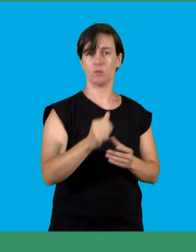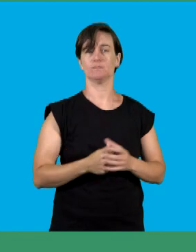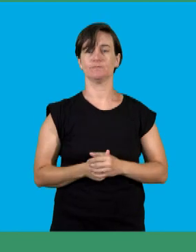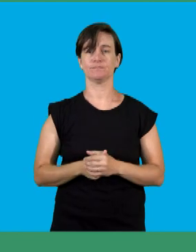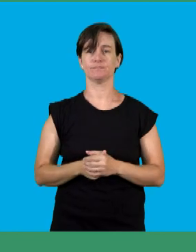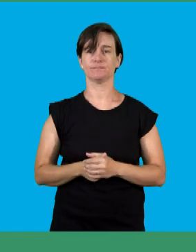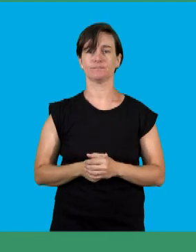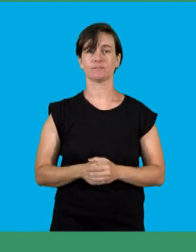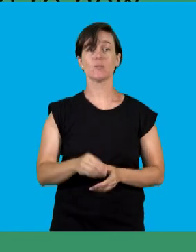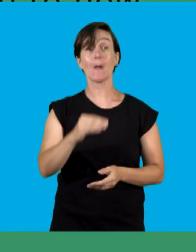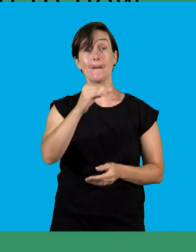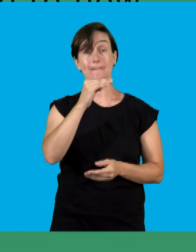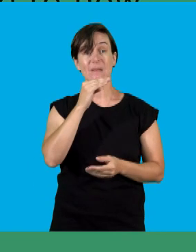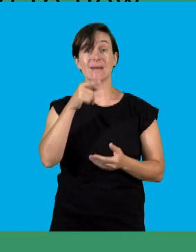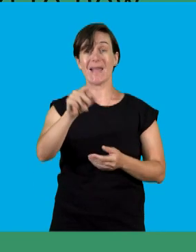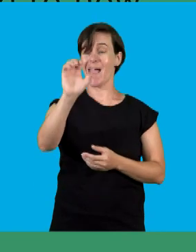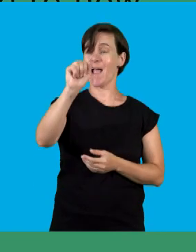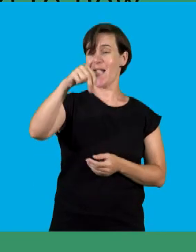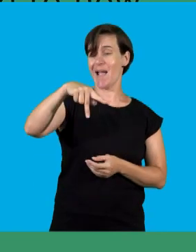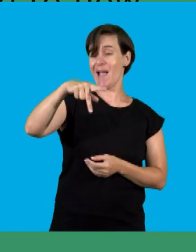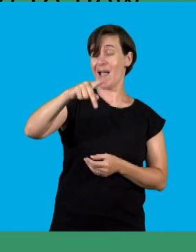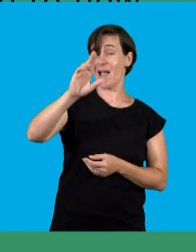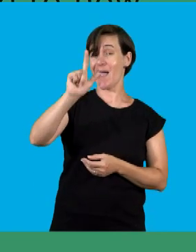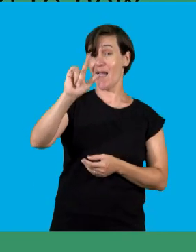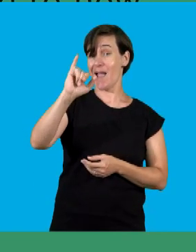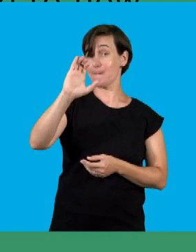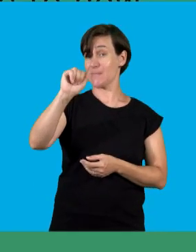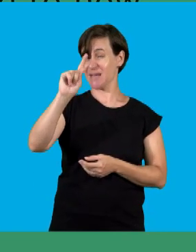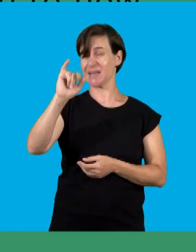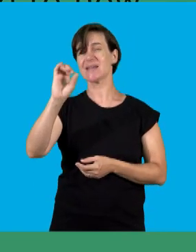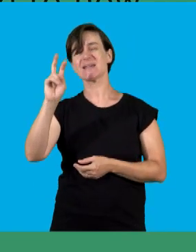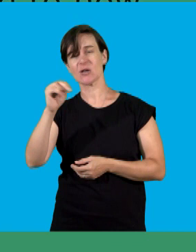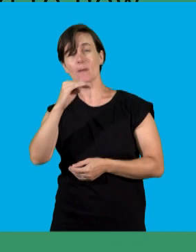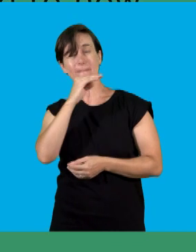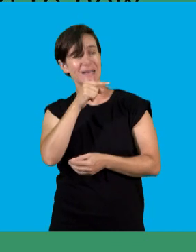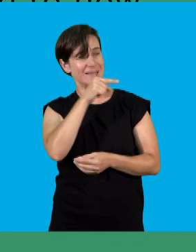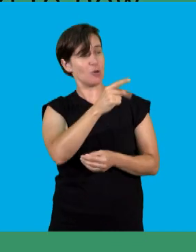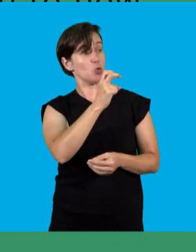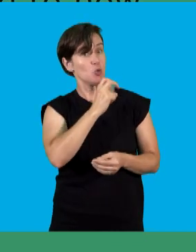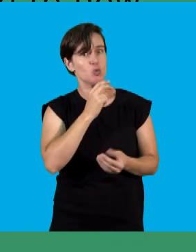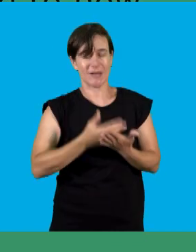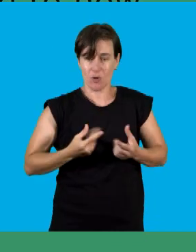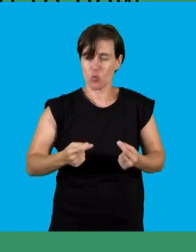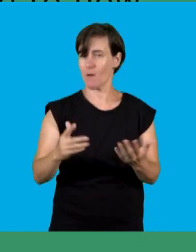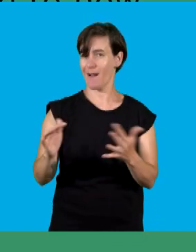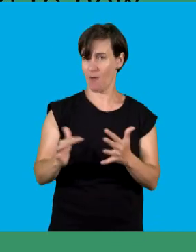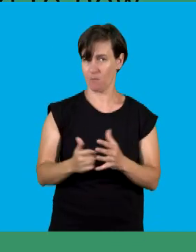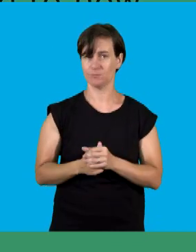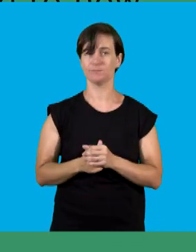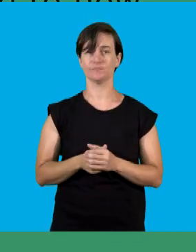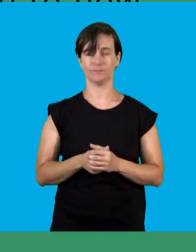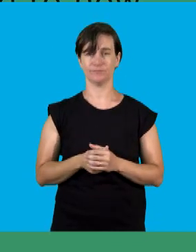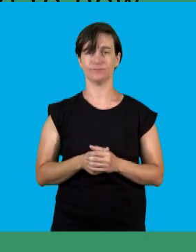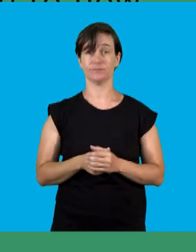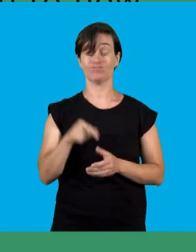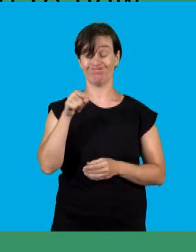will be applying or doing an application for all the three, but we need two problem-solving techniques.